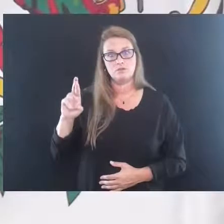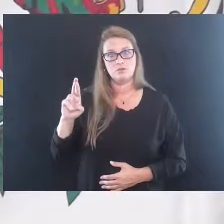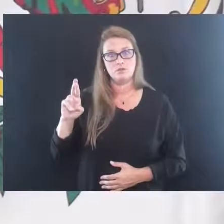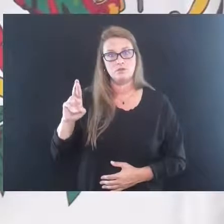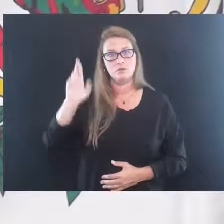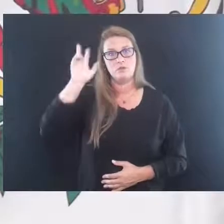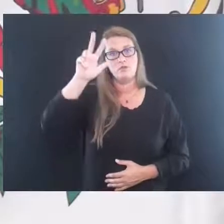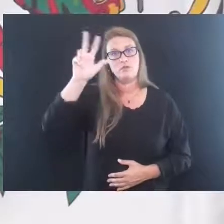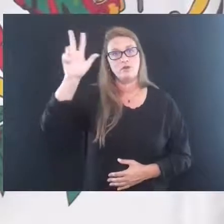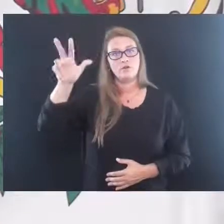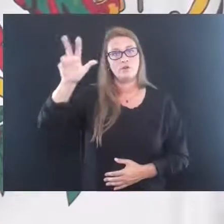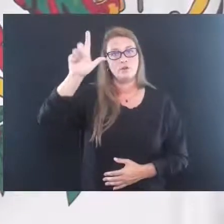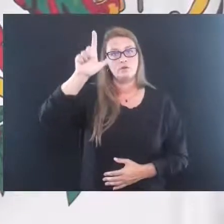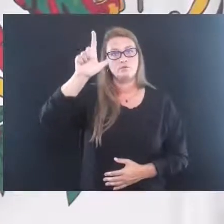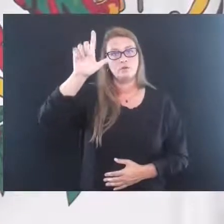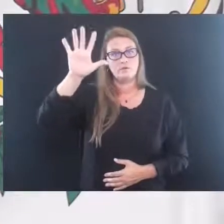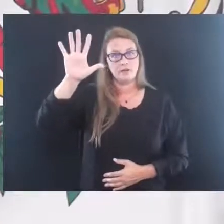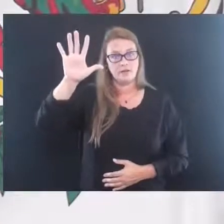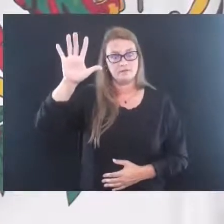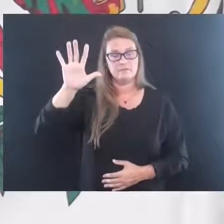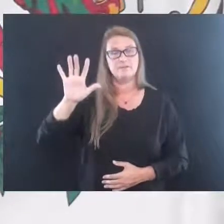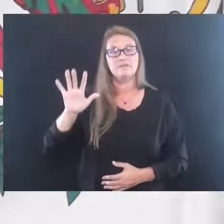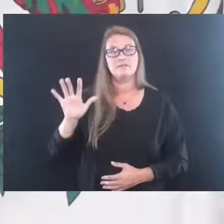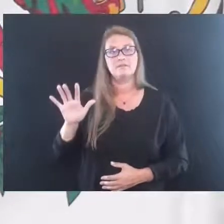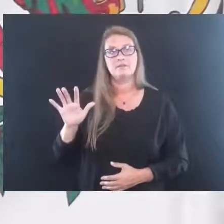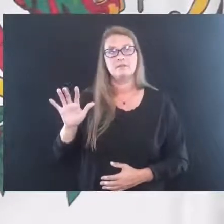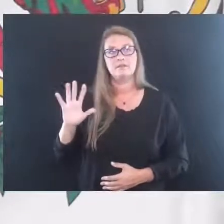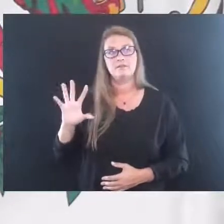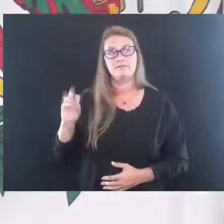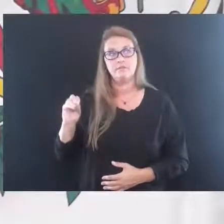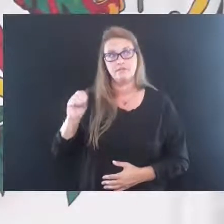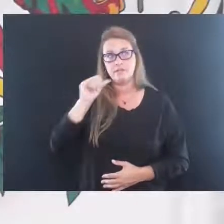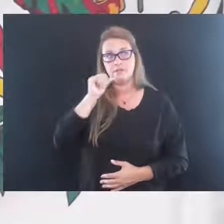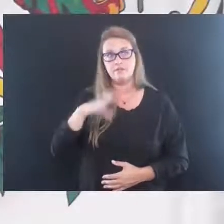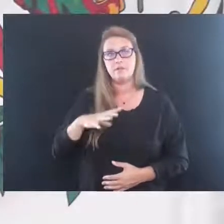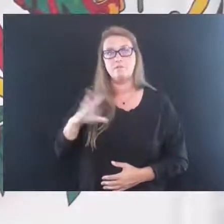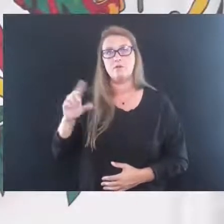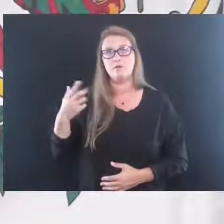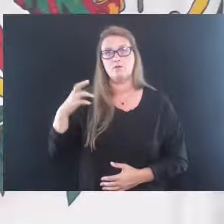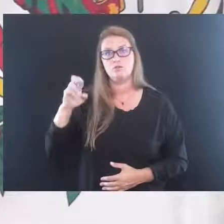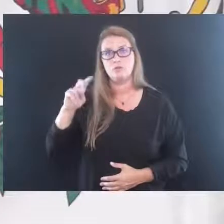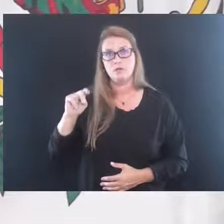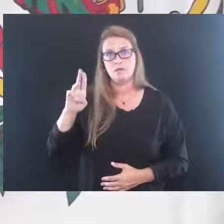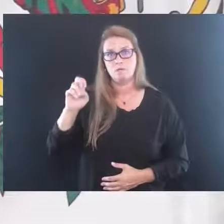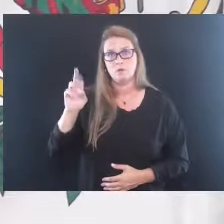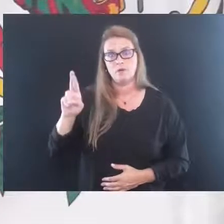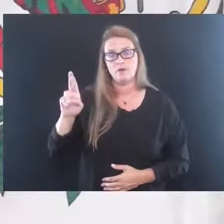The 3,325th death, a 50-year-old female from Greenbrier County.